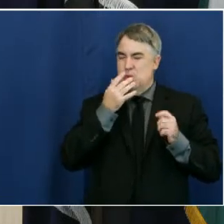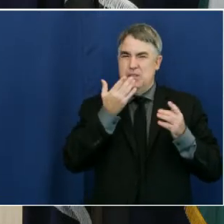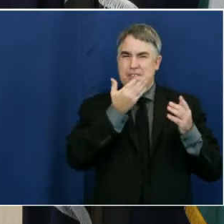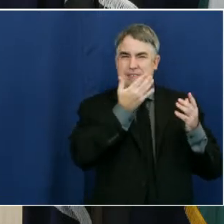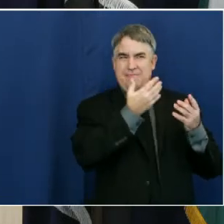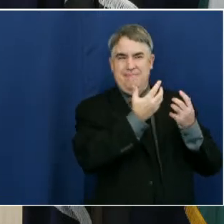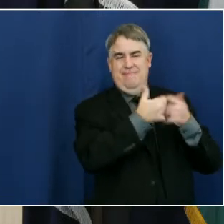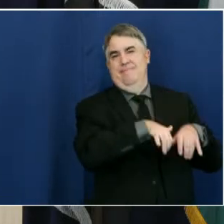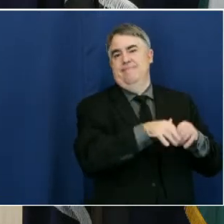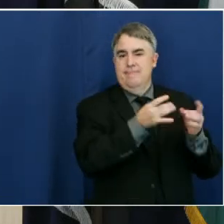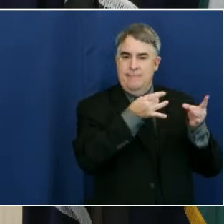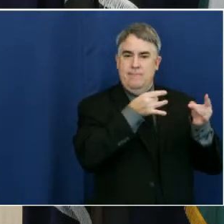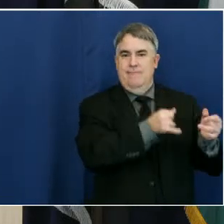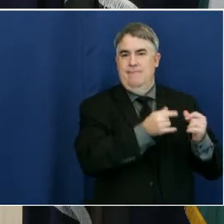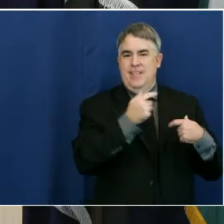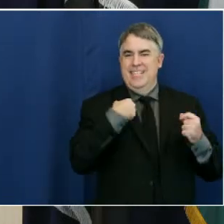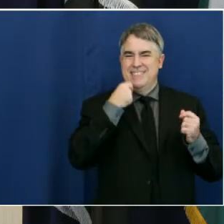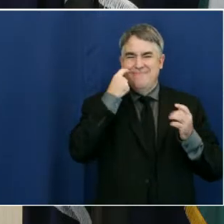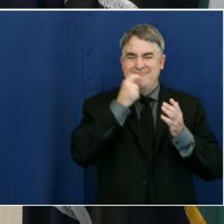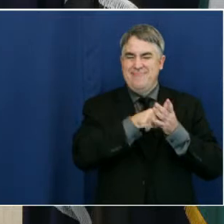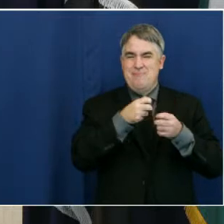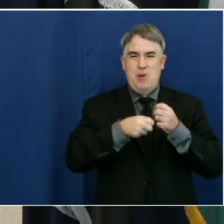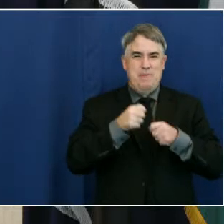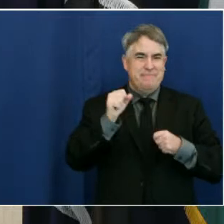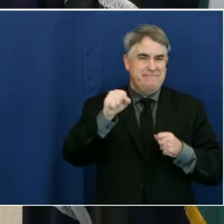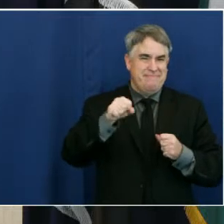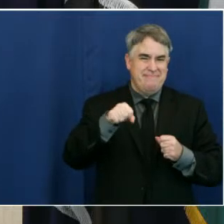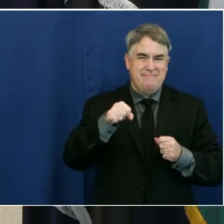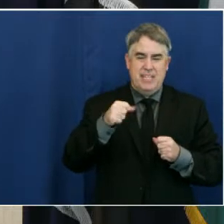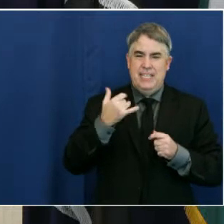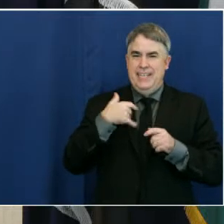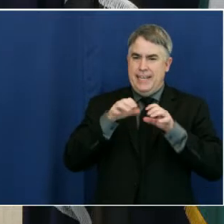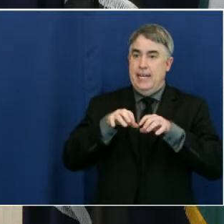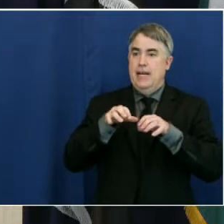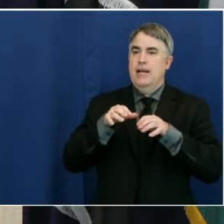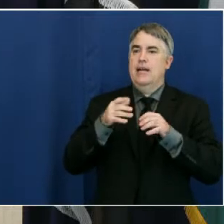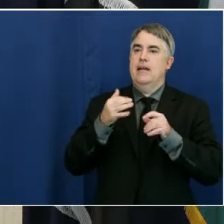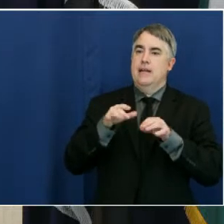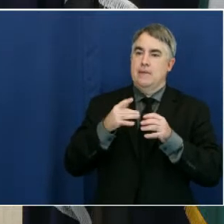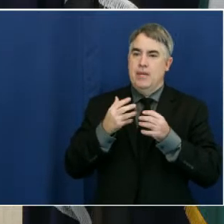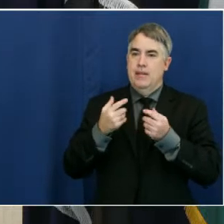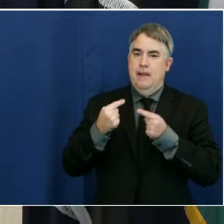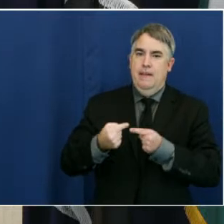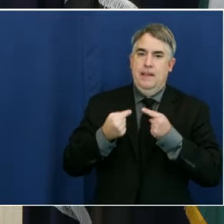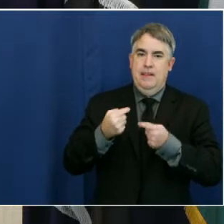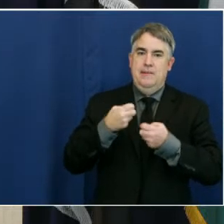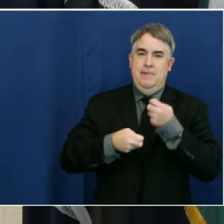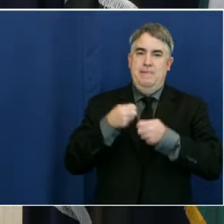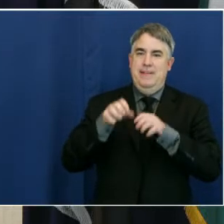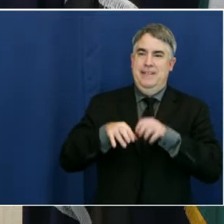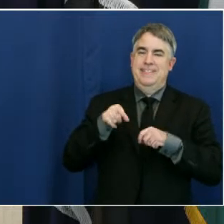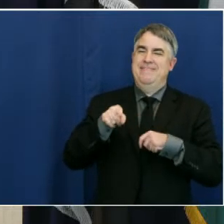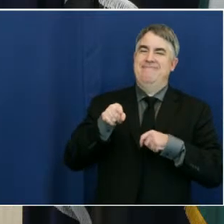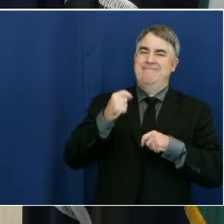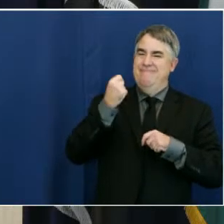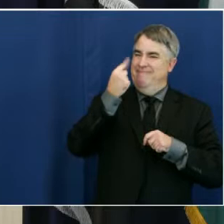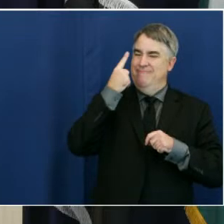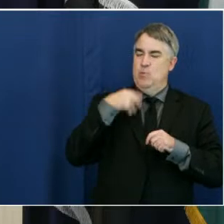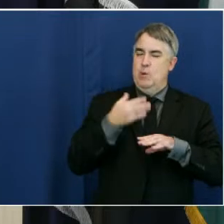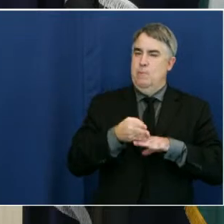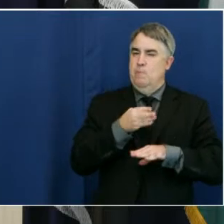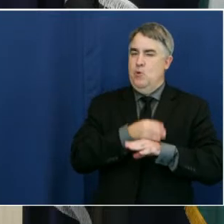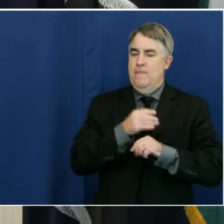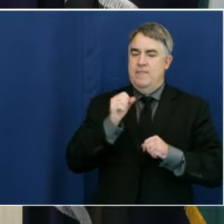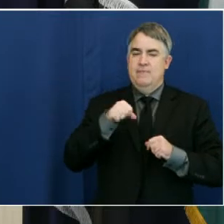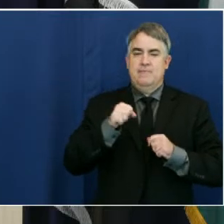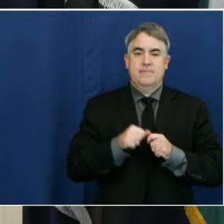a little tedious and a little clunky at times, and we're working every day to streamline what we're doing. So we certainly don't want to